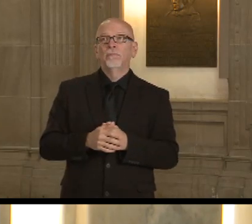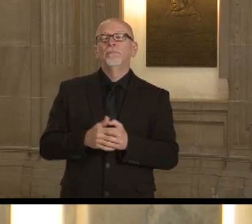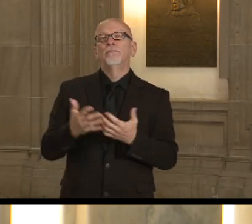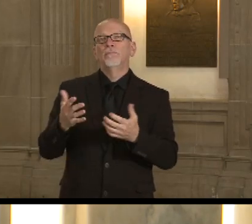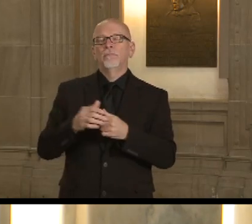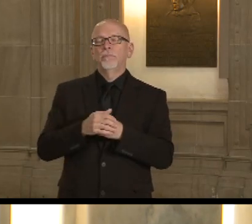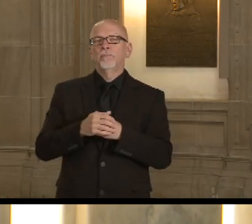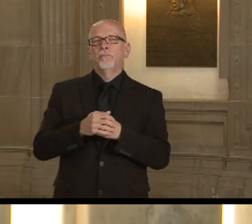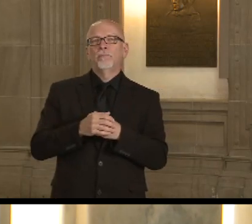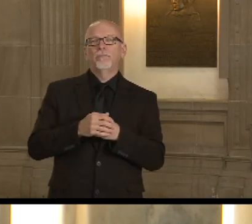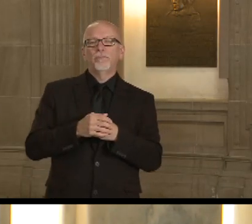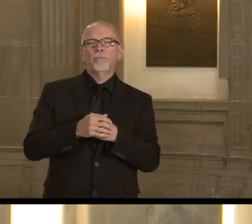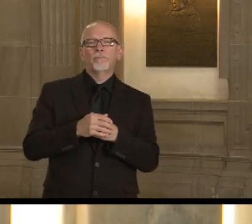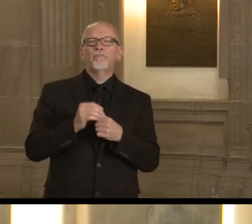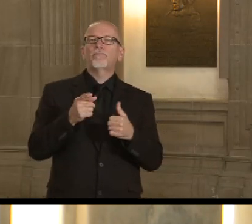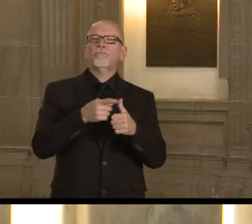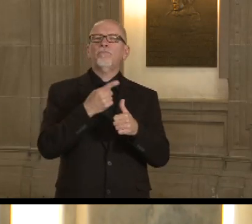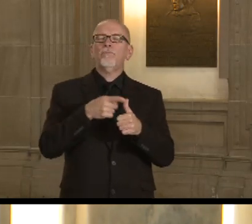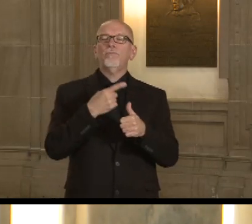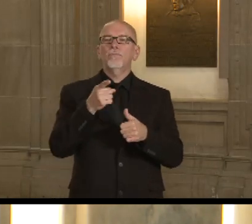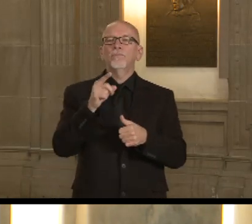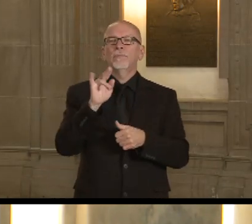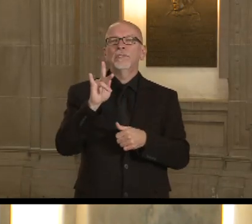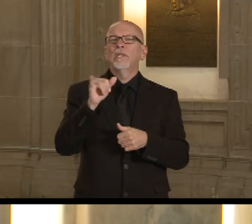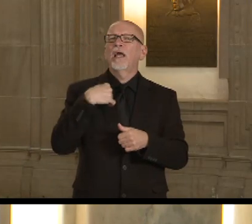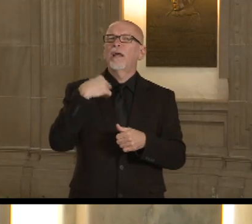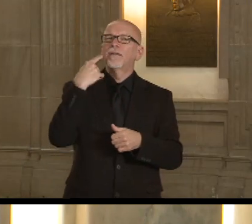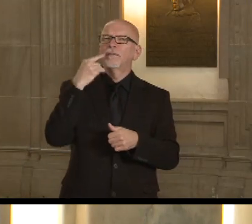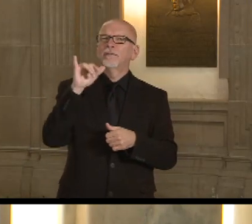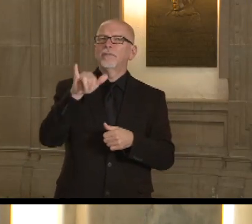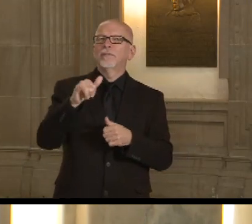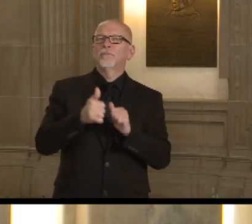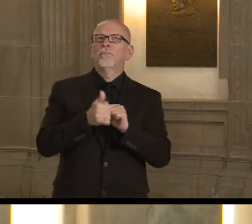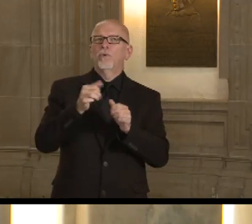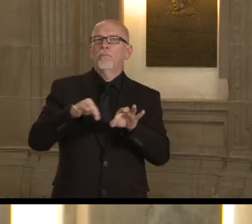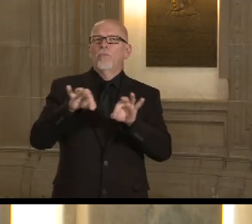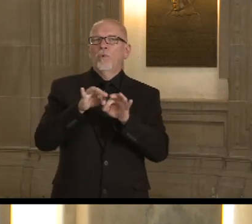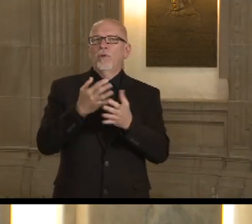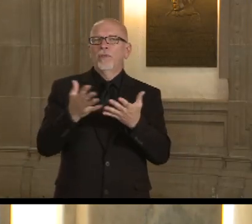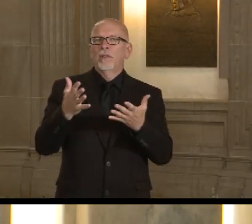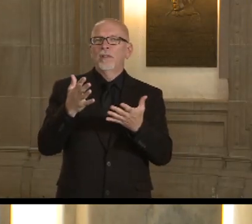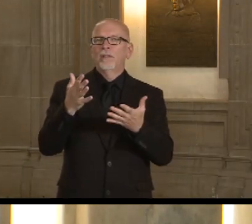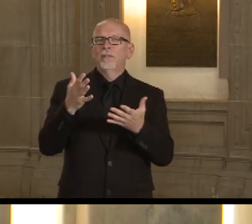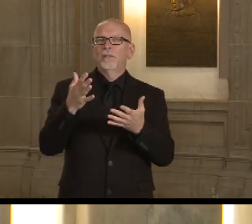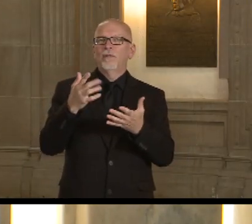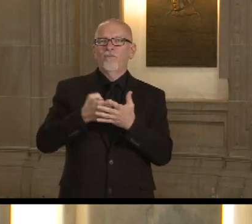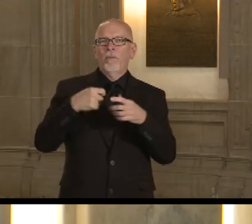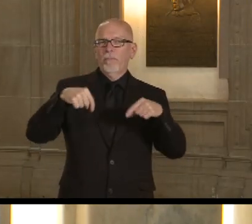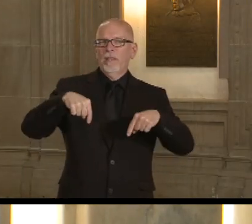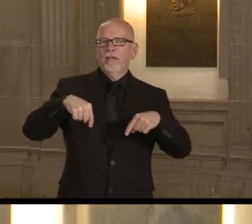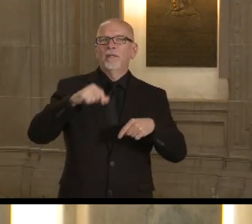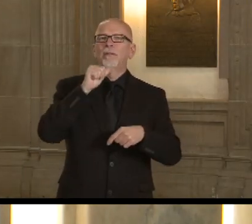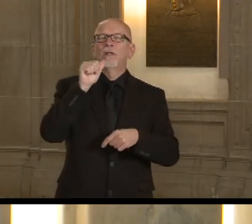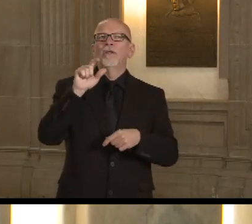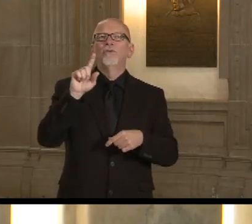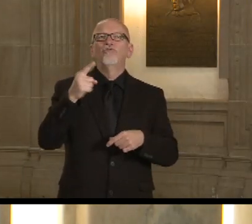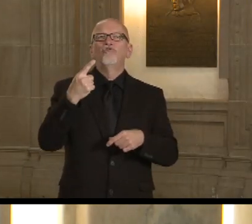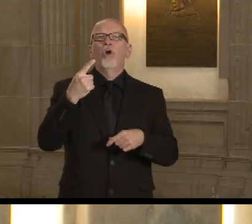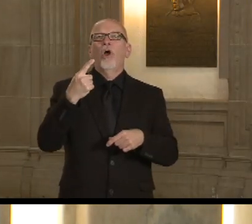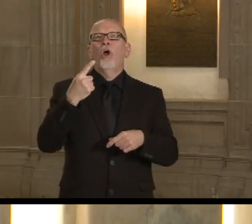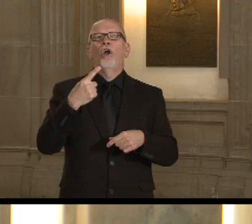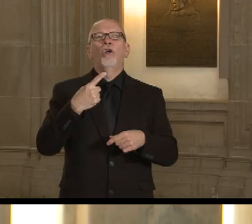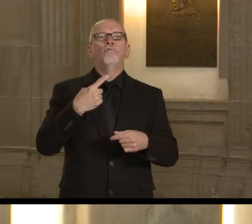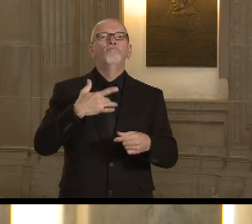Well, first, Nikki, and I think that is the most important thing to come from this, not just